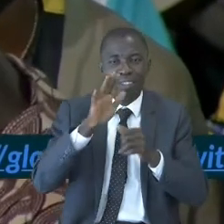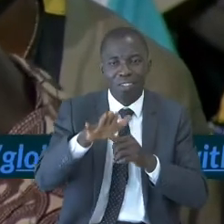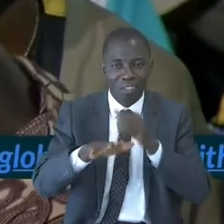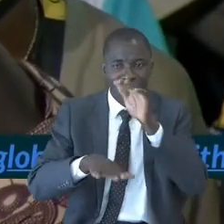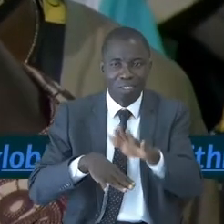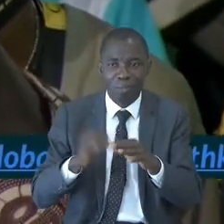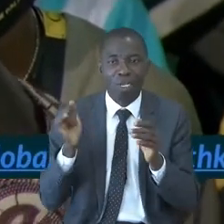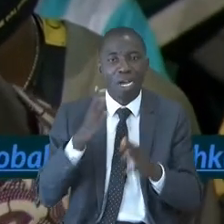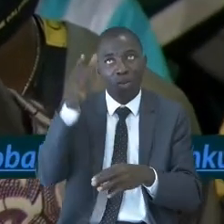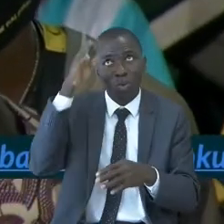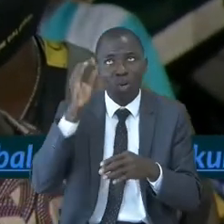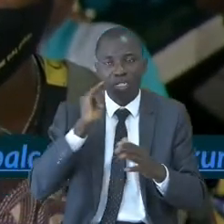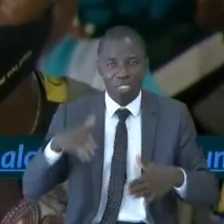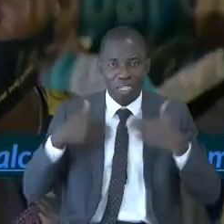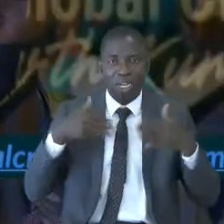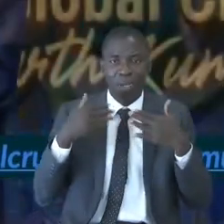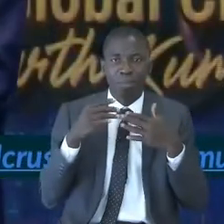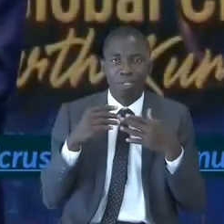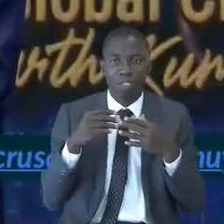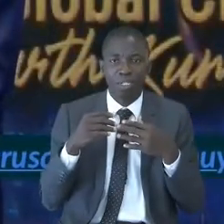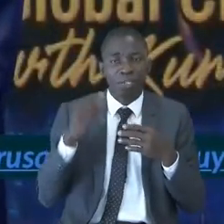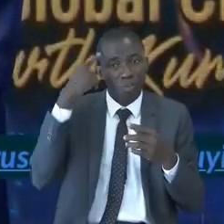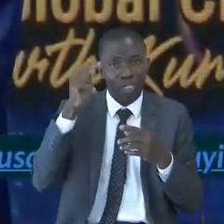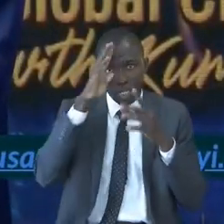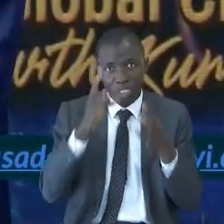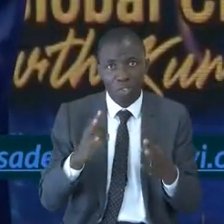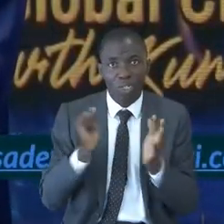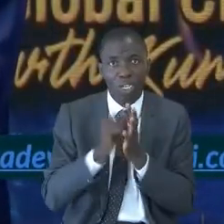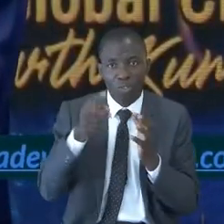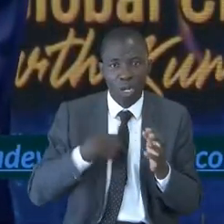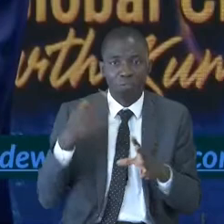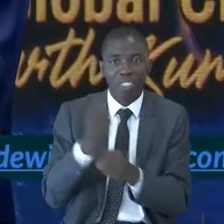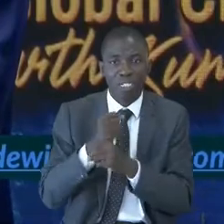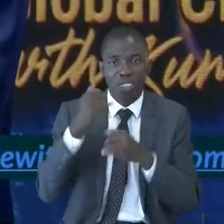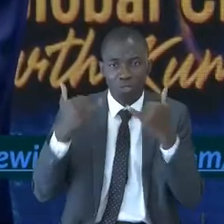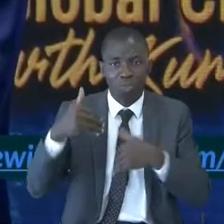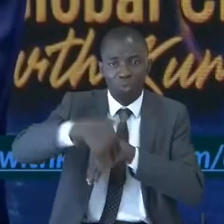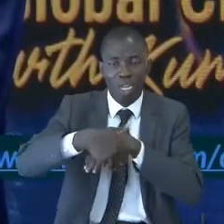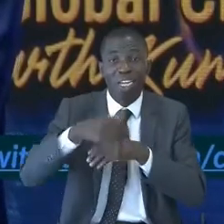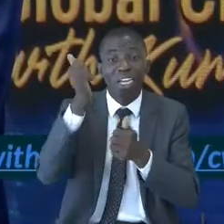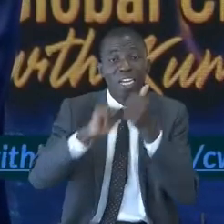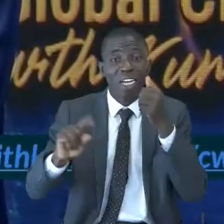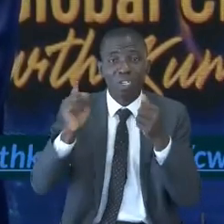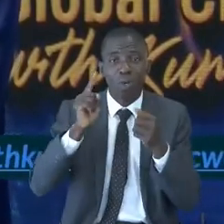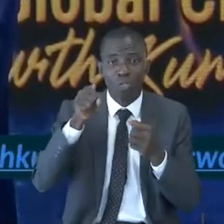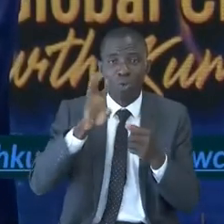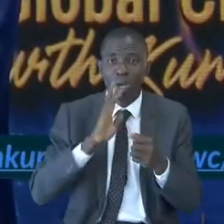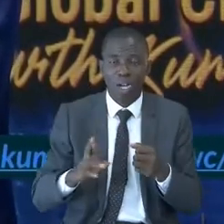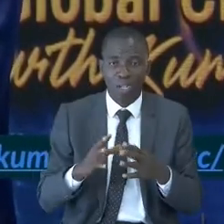is happy for the decision you have taken tonight. Anywhere you are,